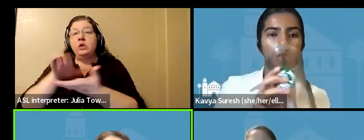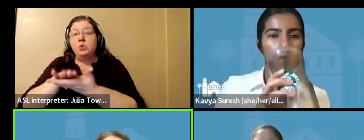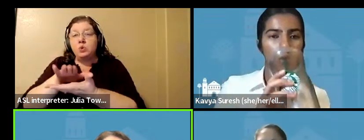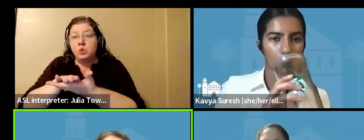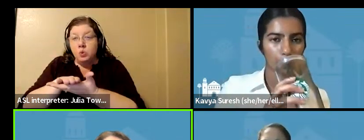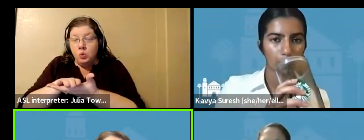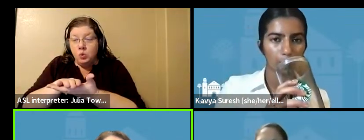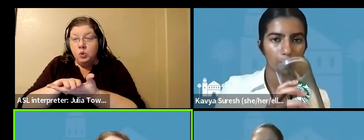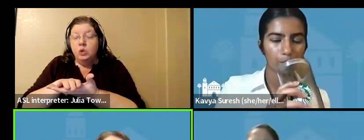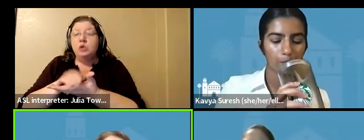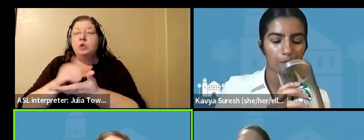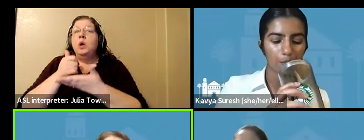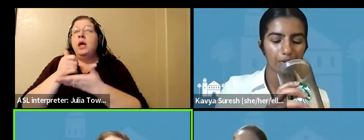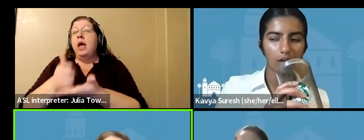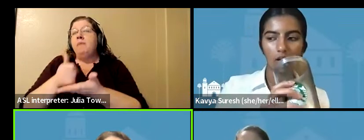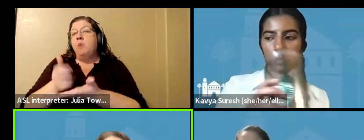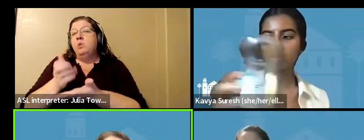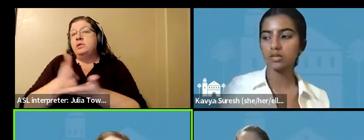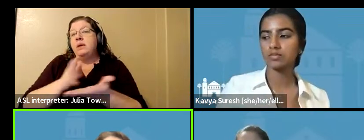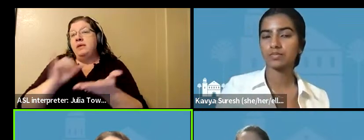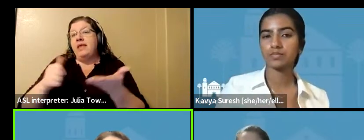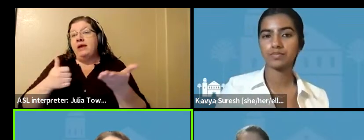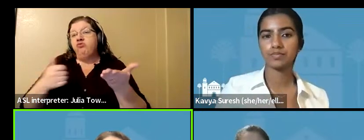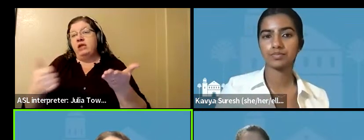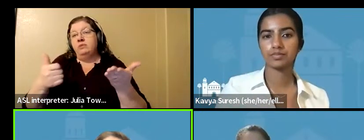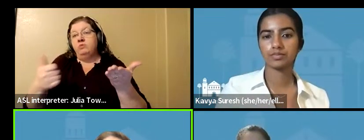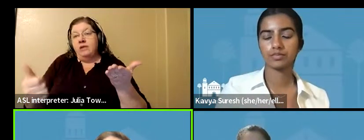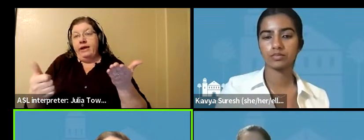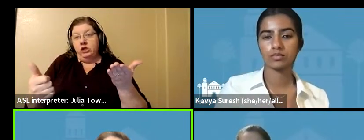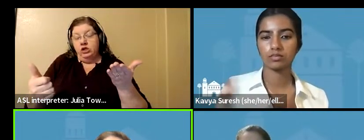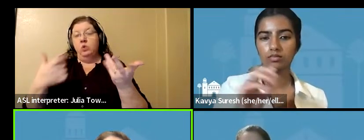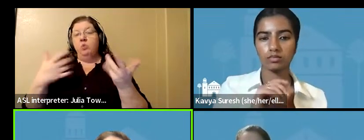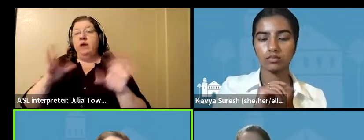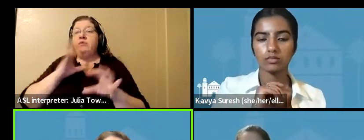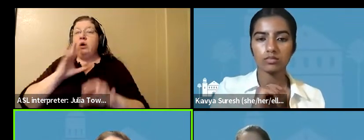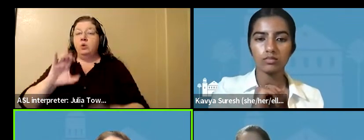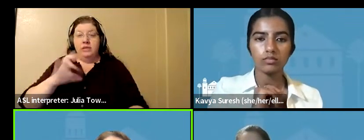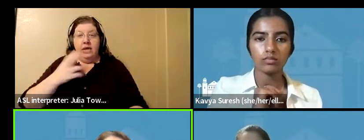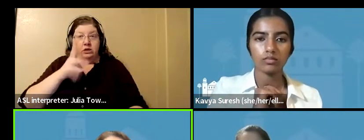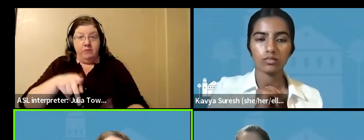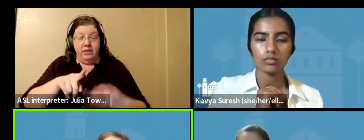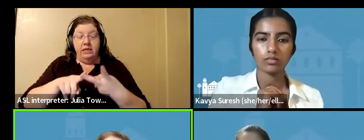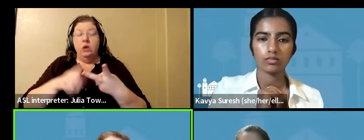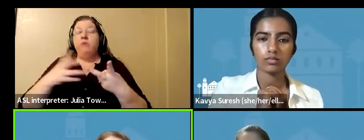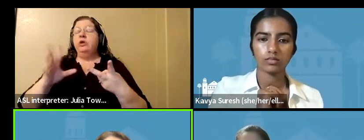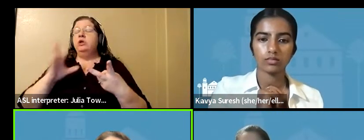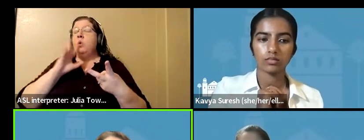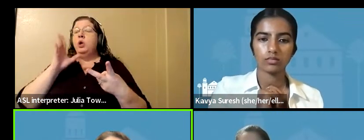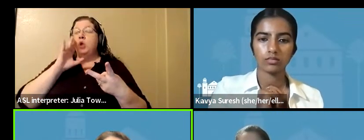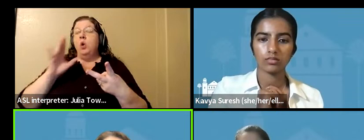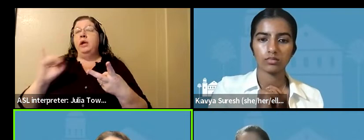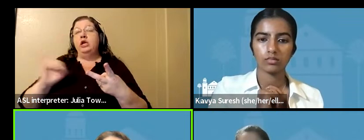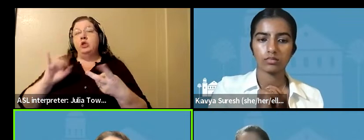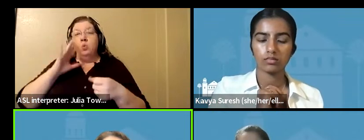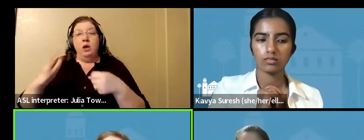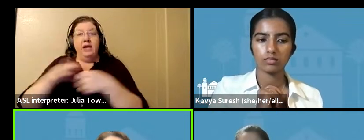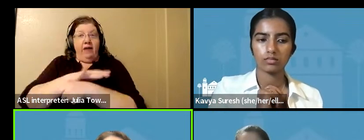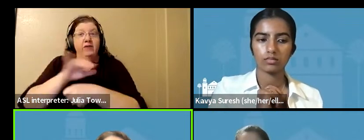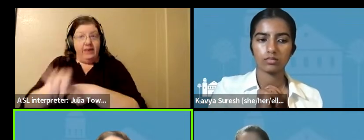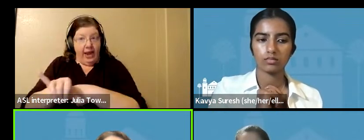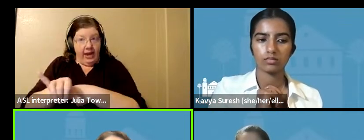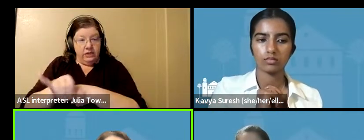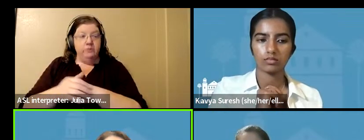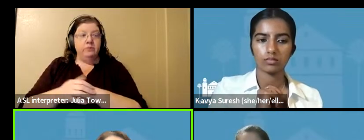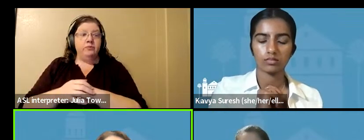to help out with some of that transportation. We've talked to CHP, we know that our insurance will cover that.